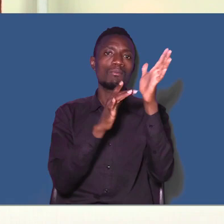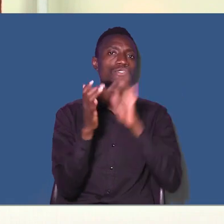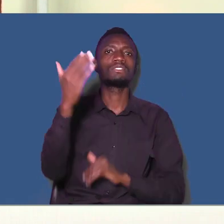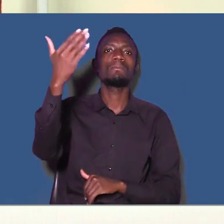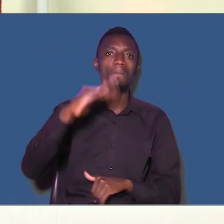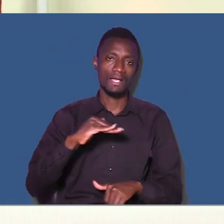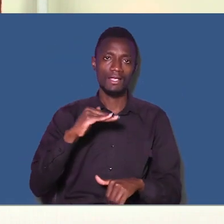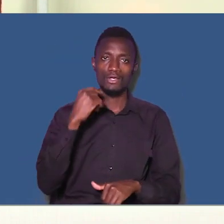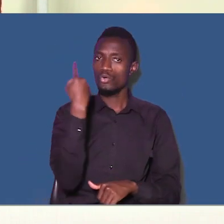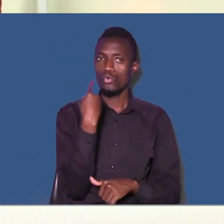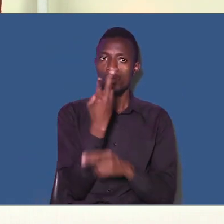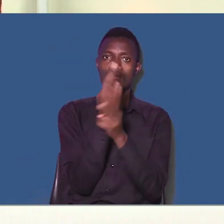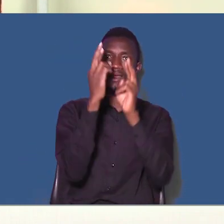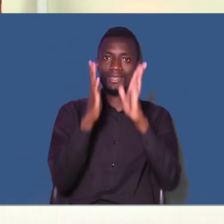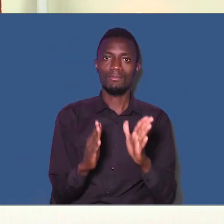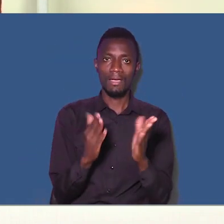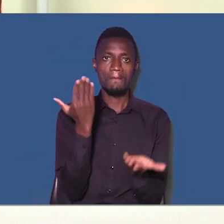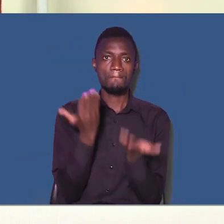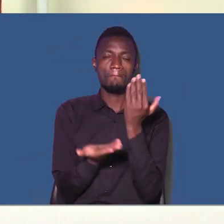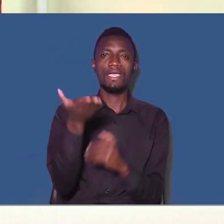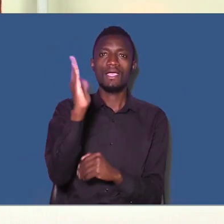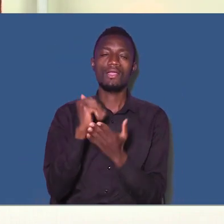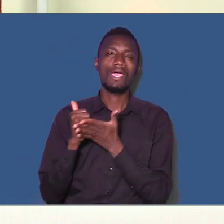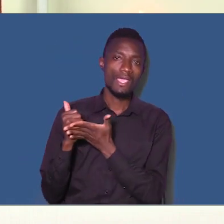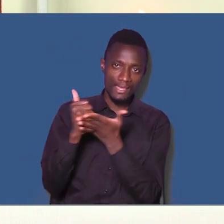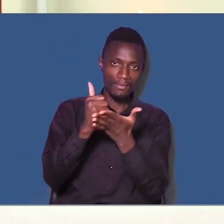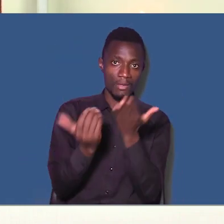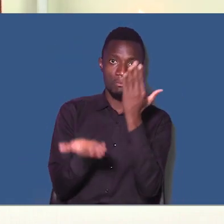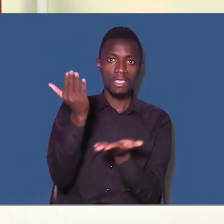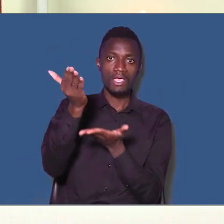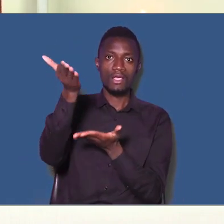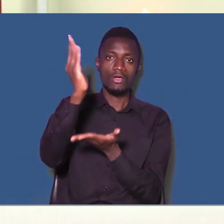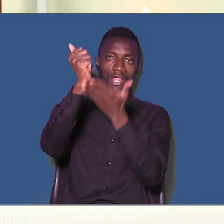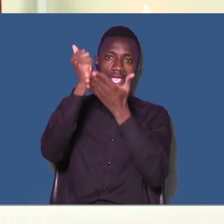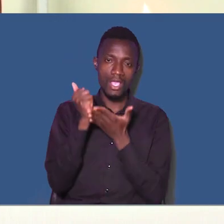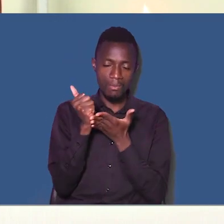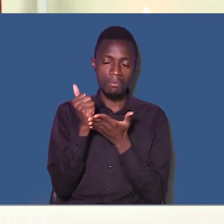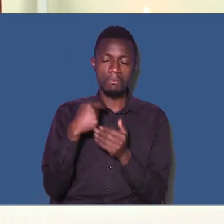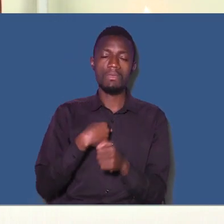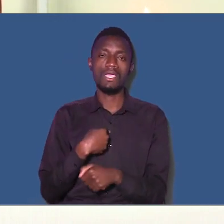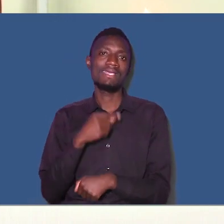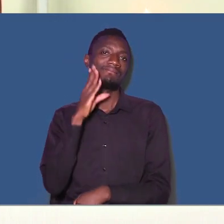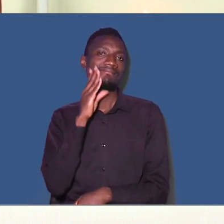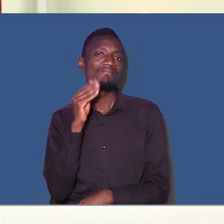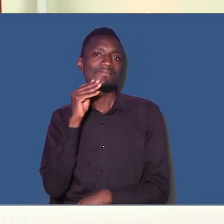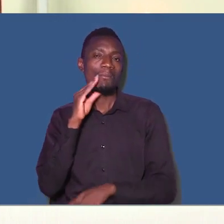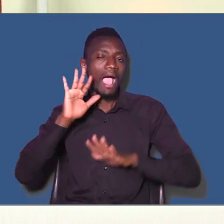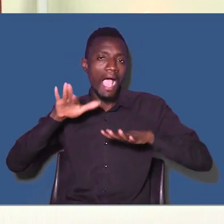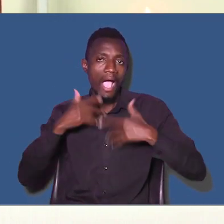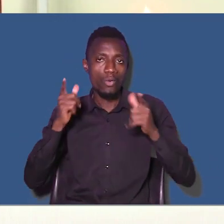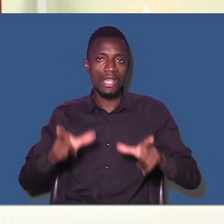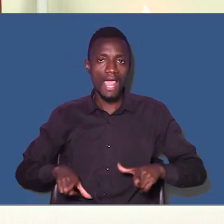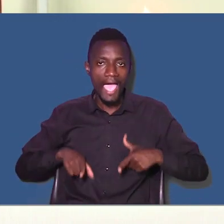Lord Jesus Christ. So may God help you, may God help me to experience the abundant life